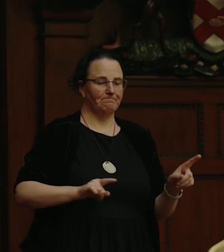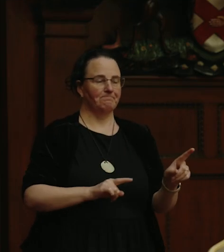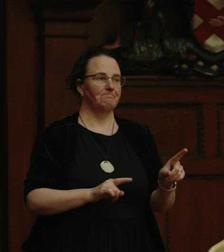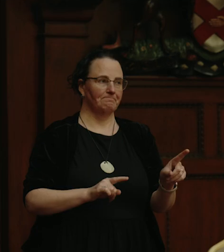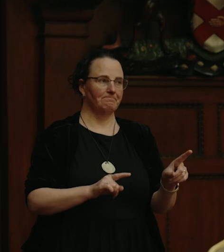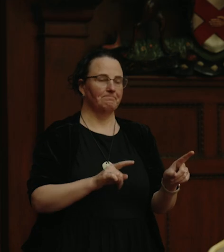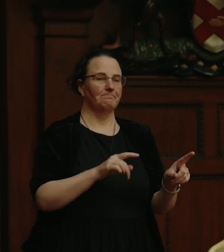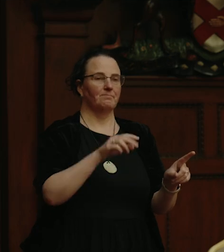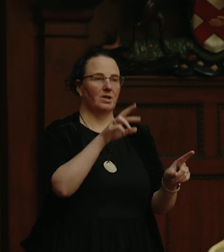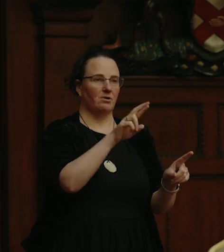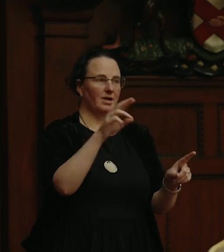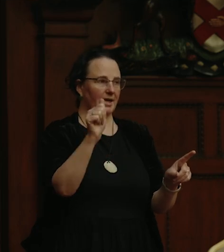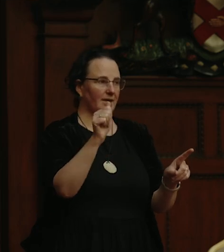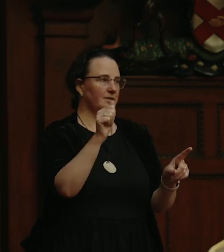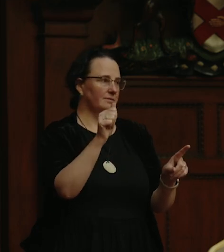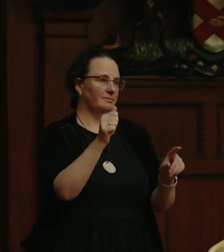rheumatology colleagues.